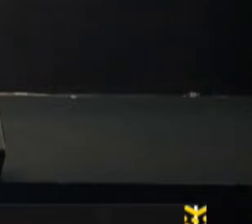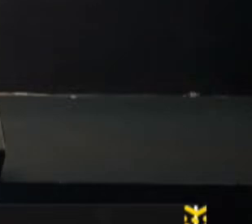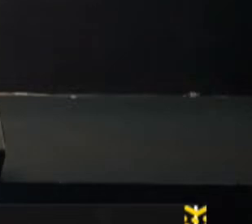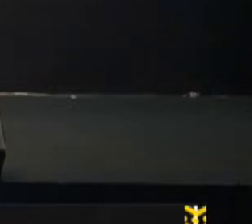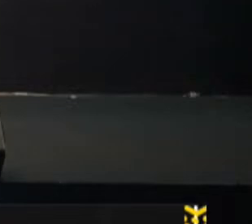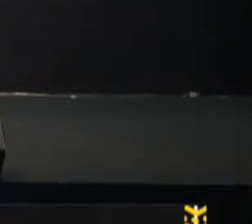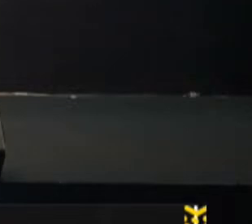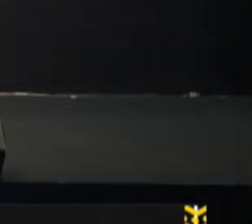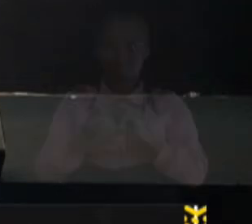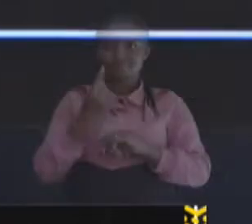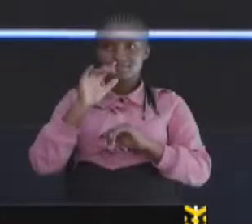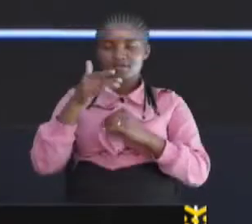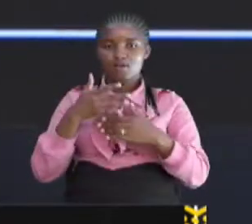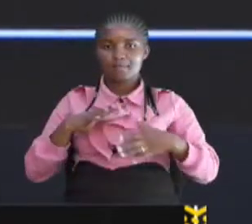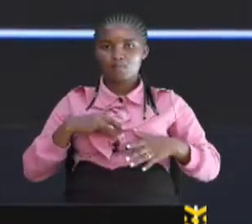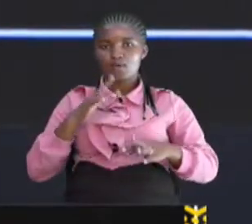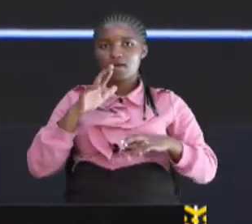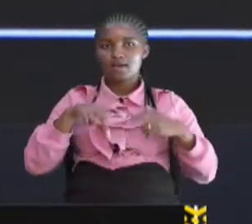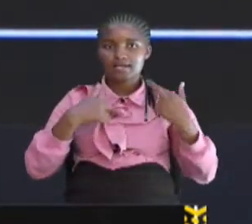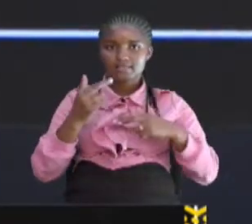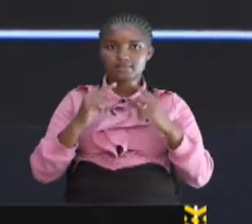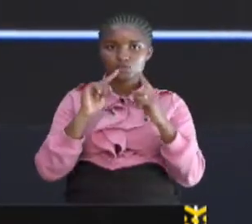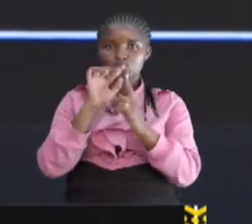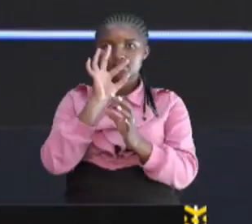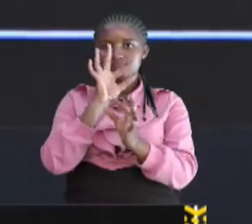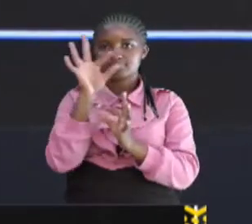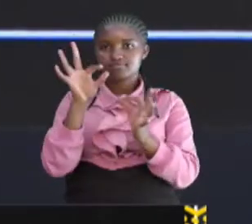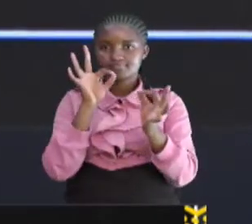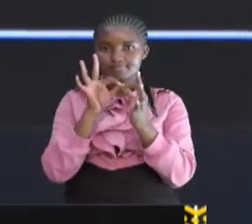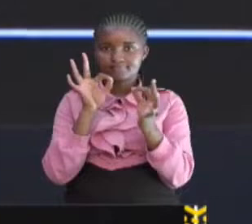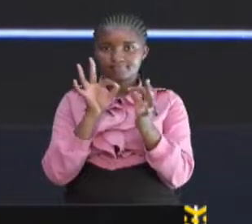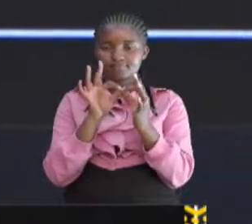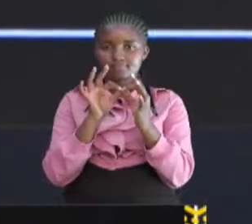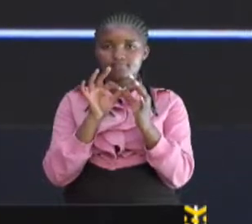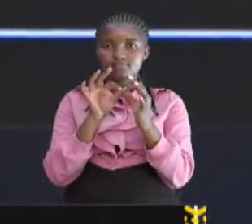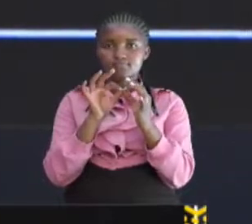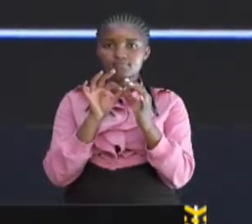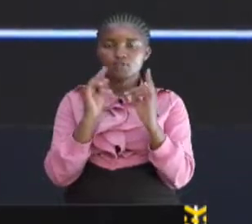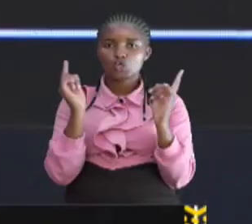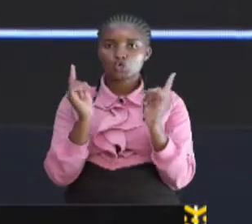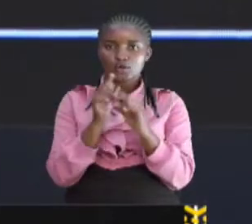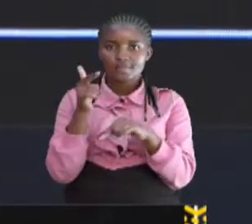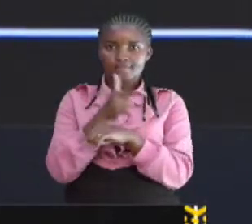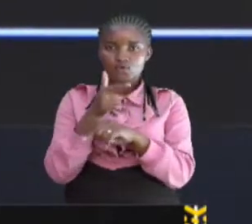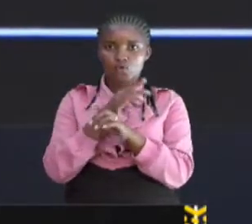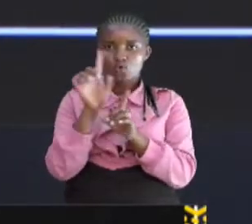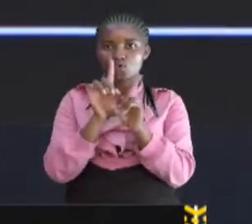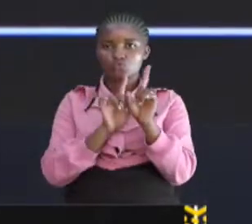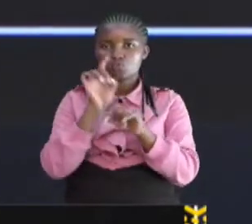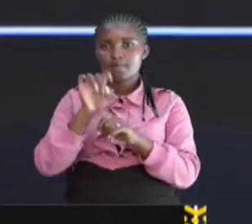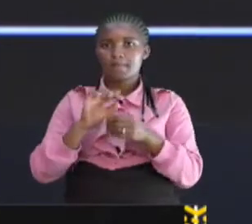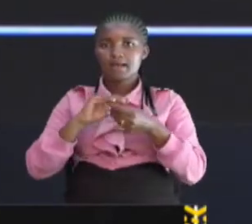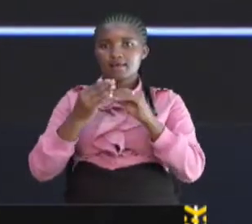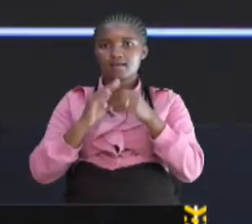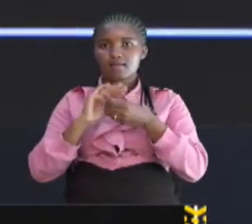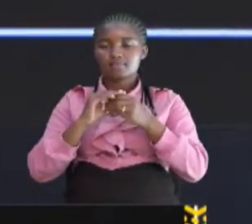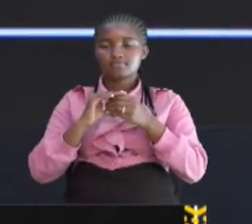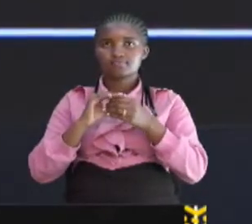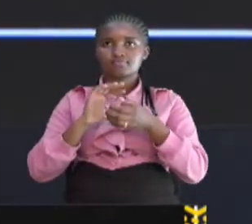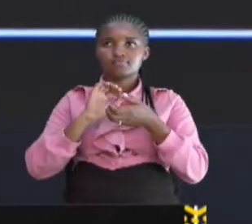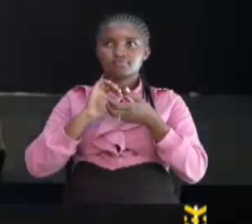how the fans are reacting to specific scenes and specific plot twists. Create